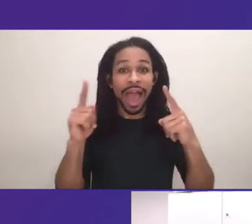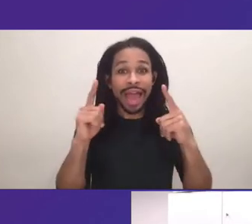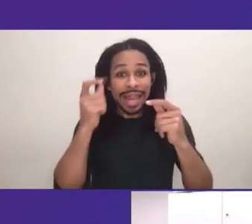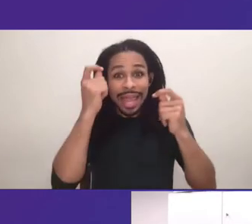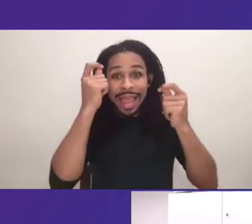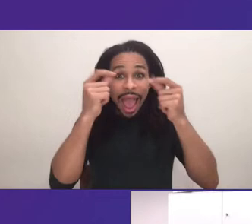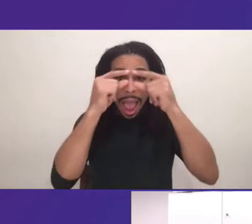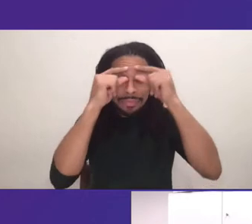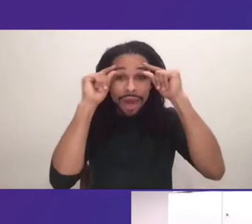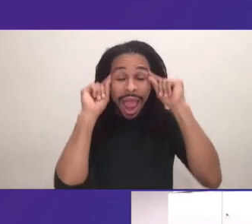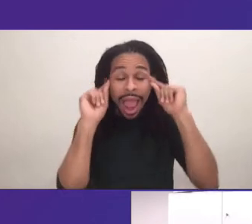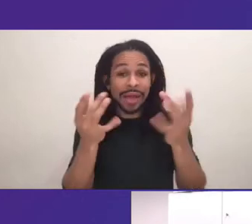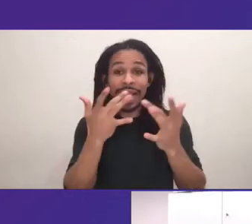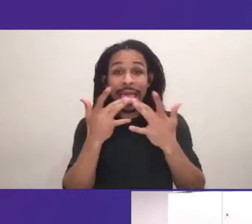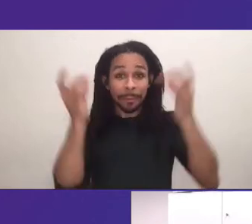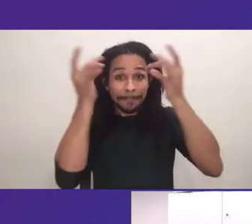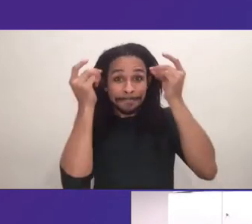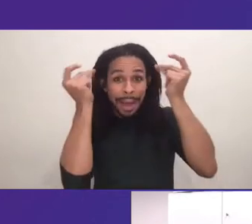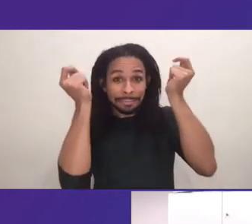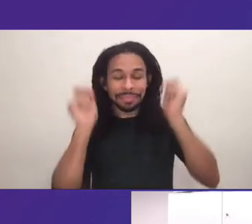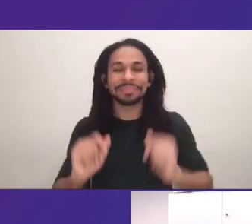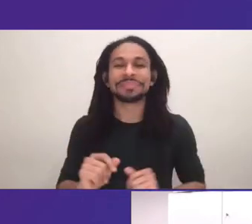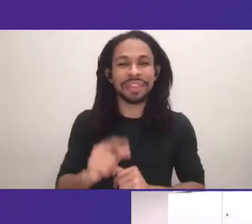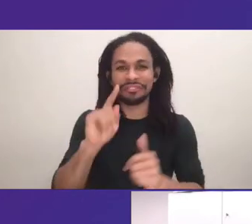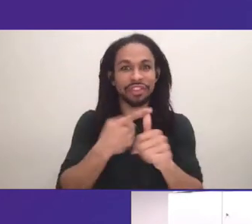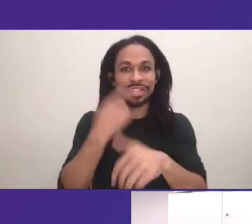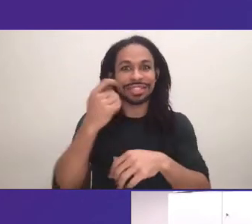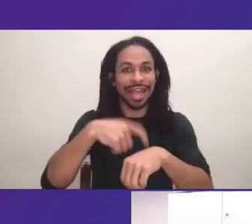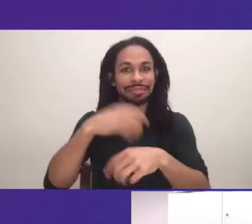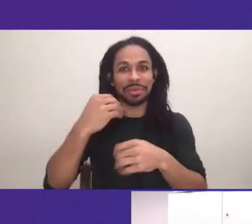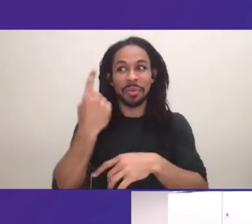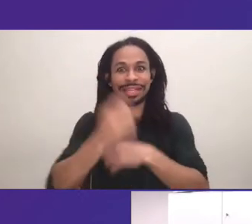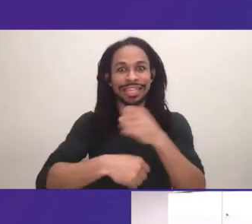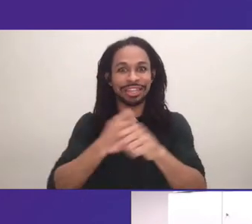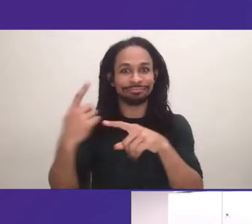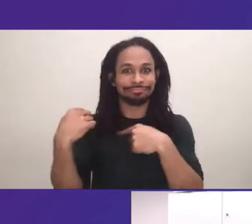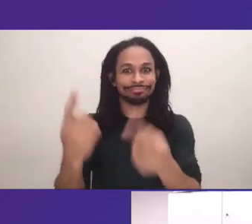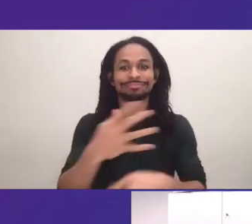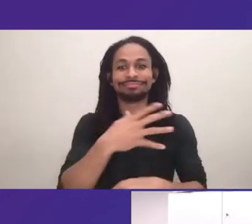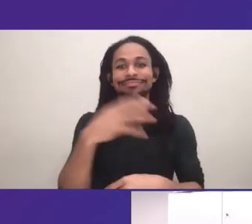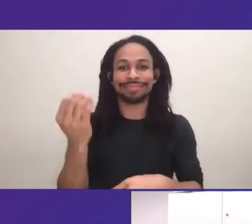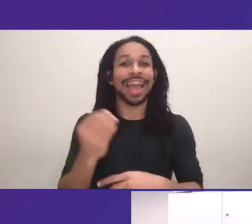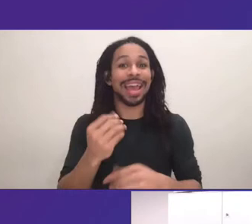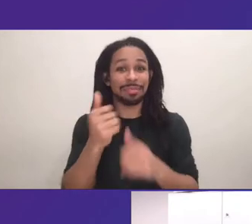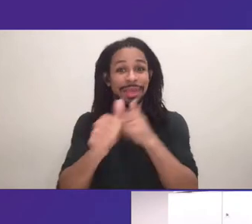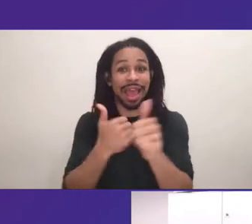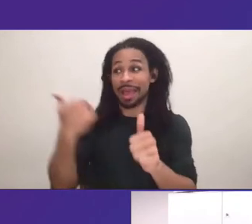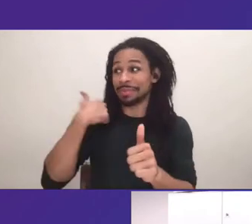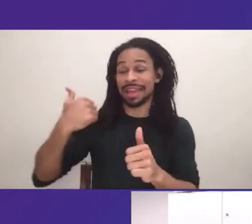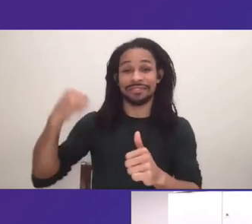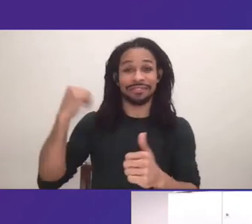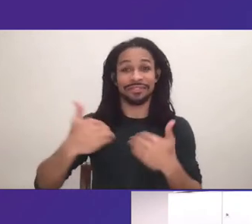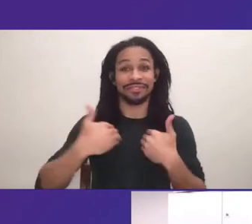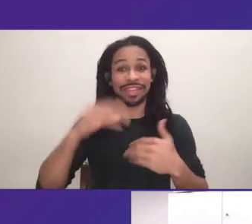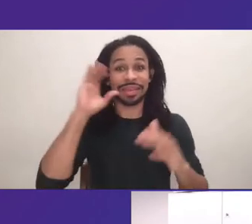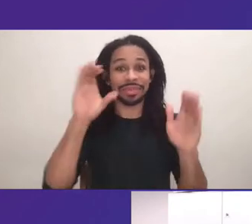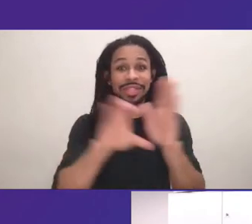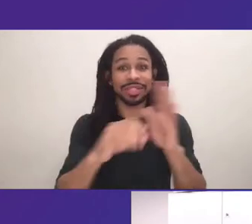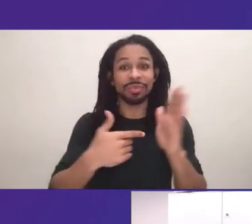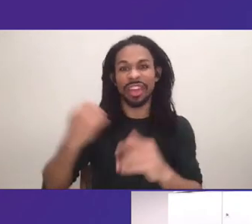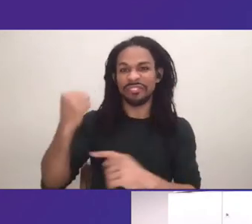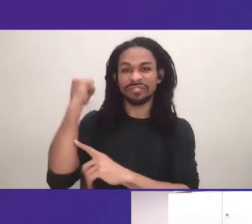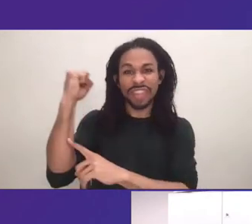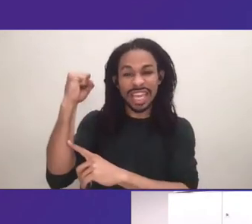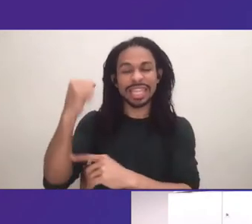for the first time in a year. And behind me, I have some images with a fist that says